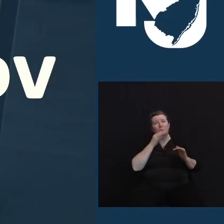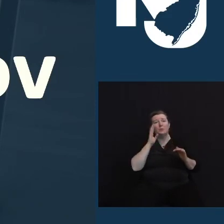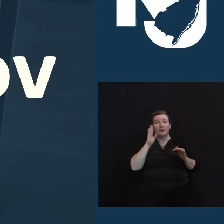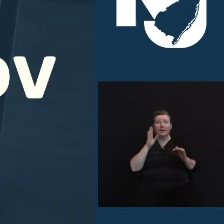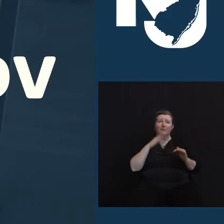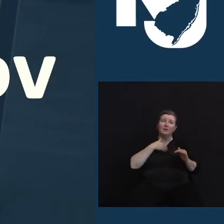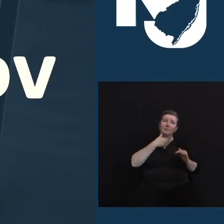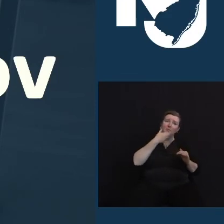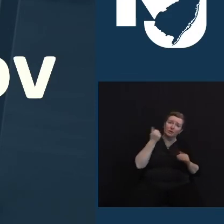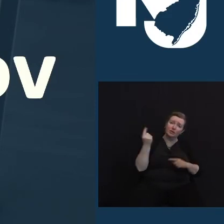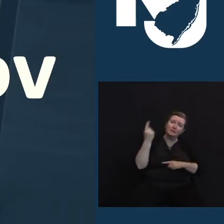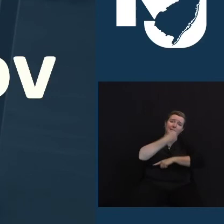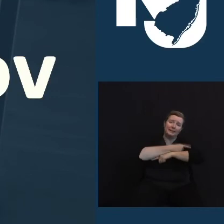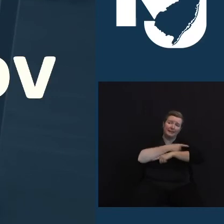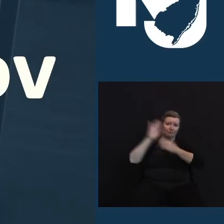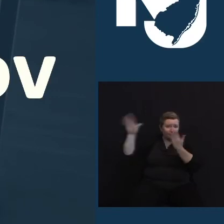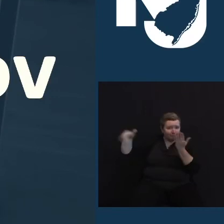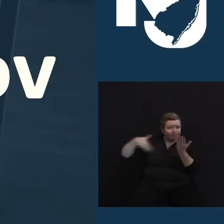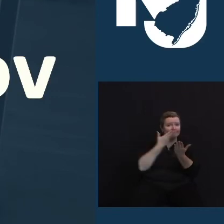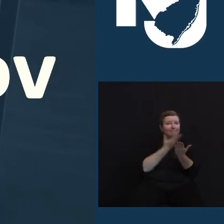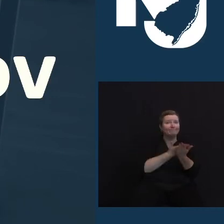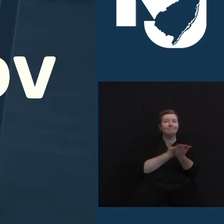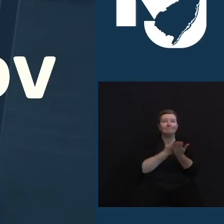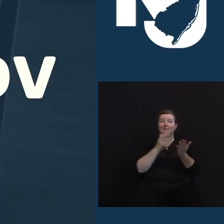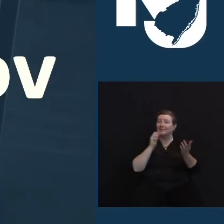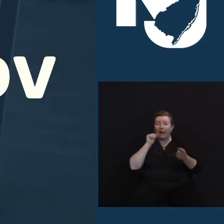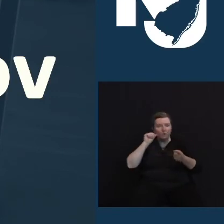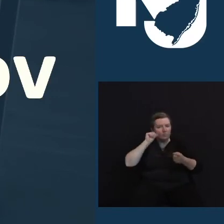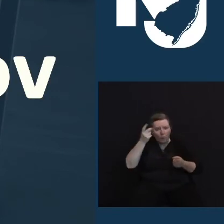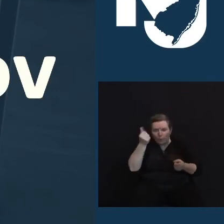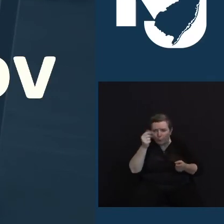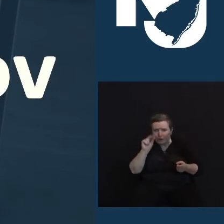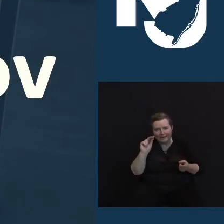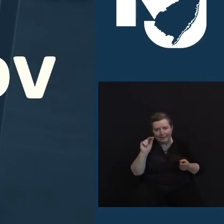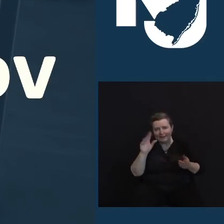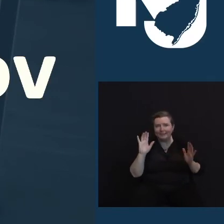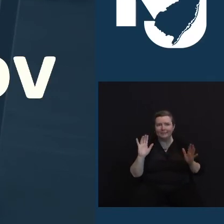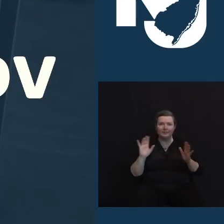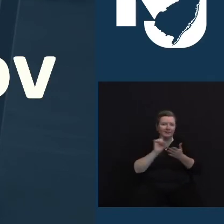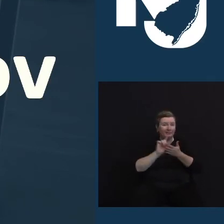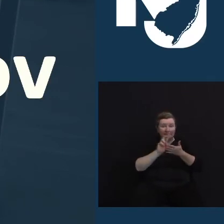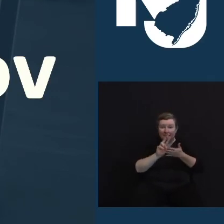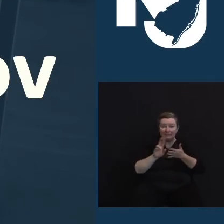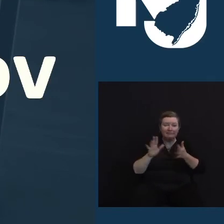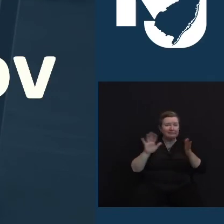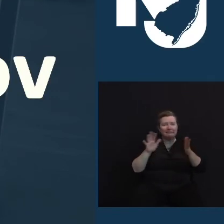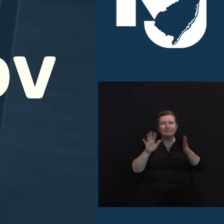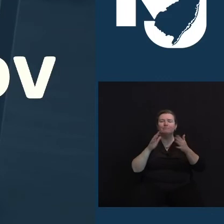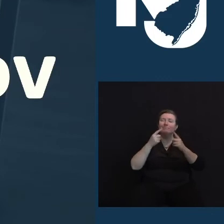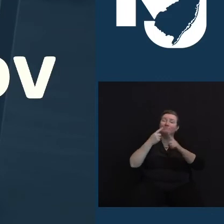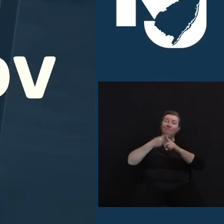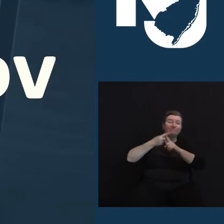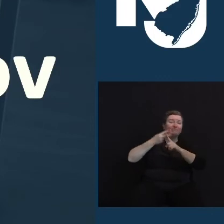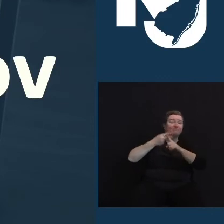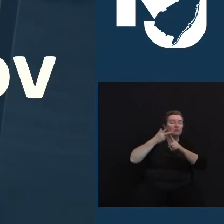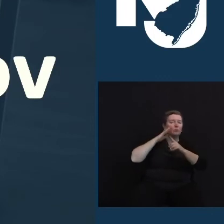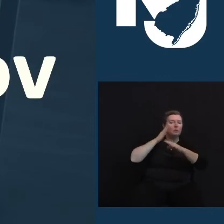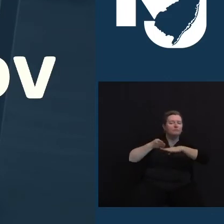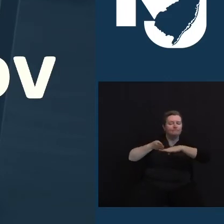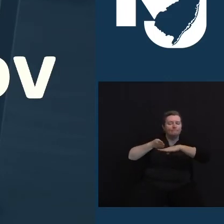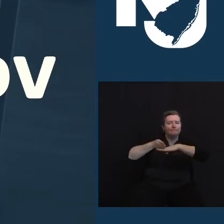better days are not tomorrow, unfortunately. They're ahead, measured in weeks and maybe a few months. We've got to stay strong over the next number of weeks